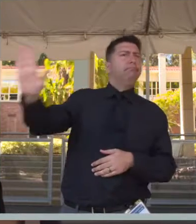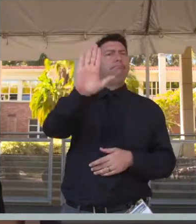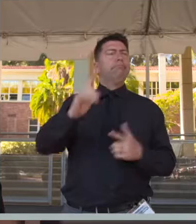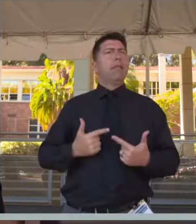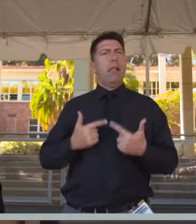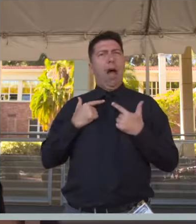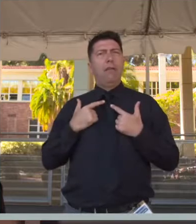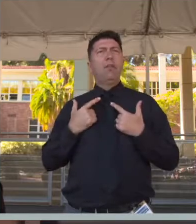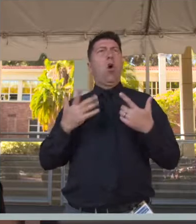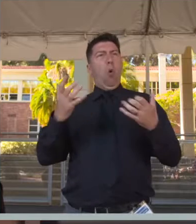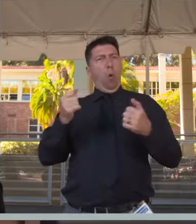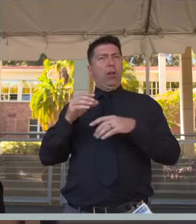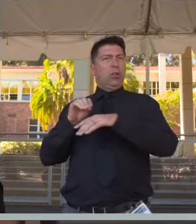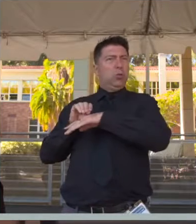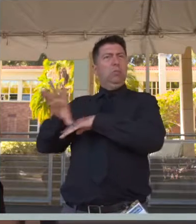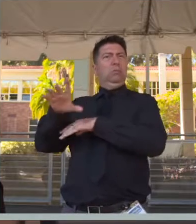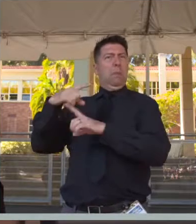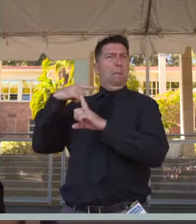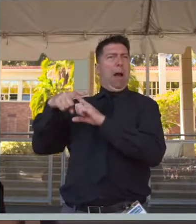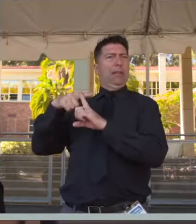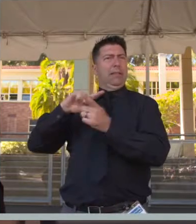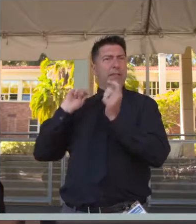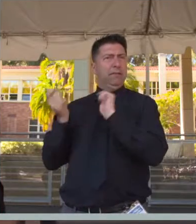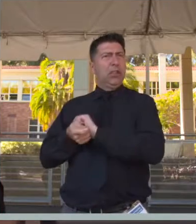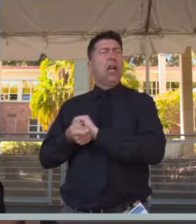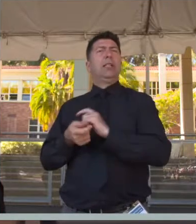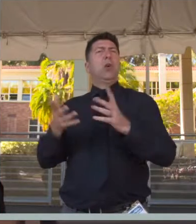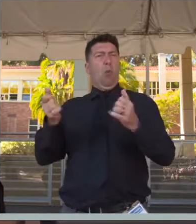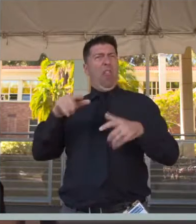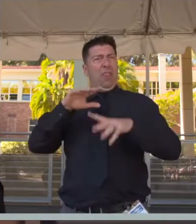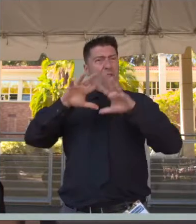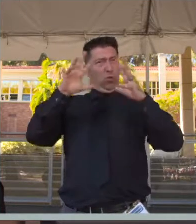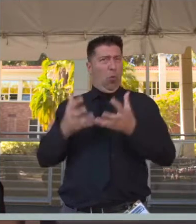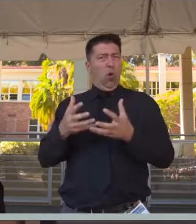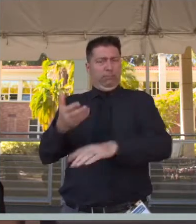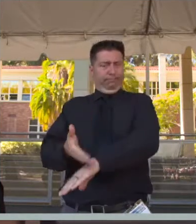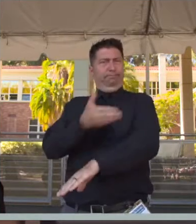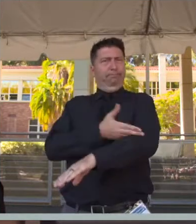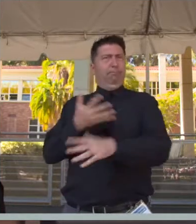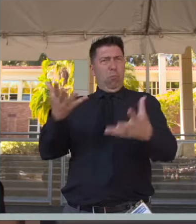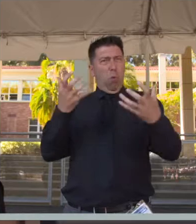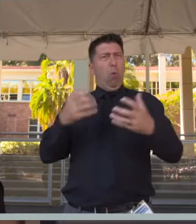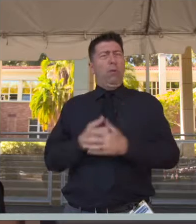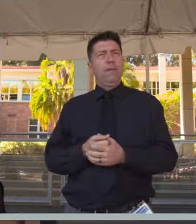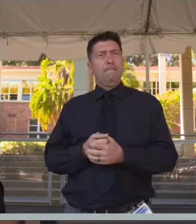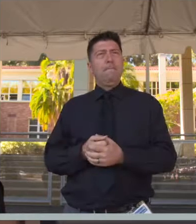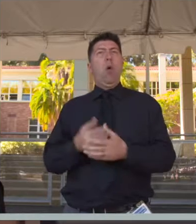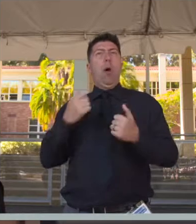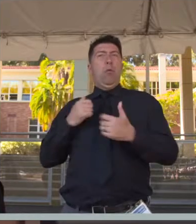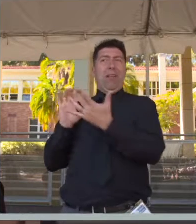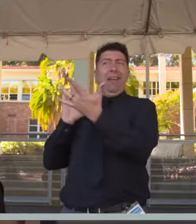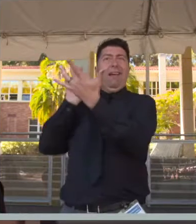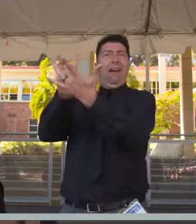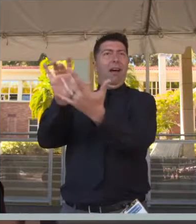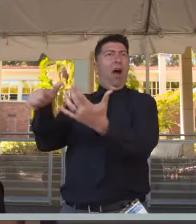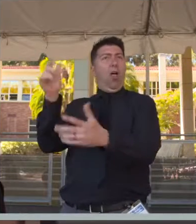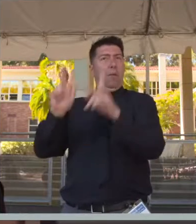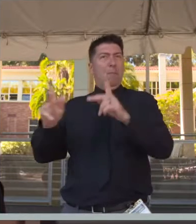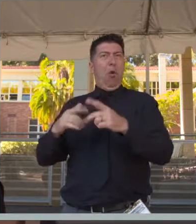an agent for positive change. Make this world a better place. When we reach out to others, our hearts